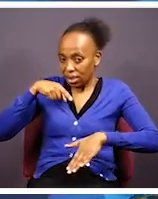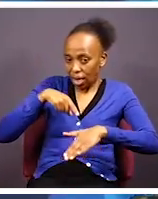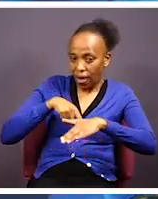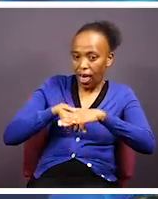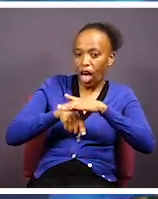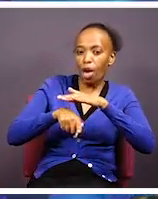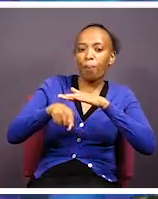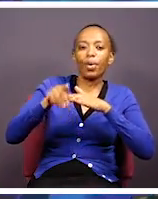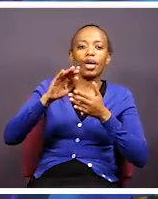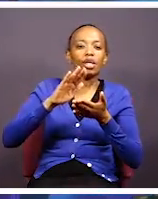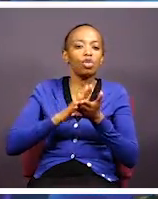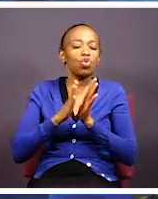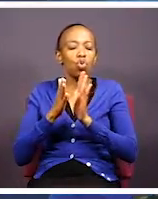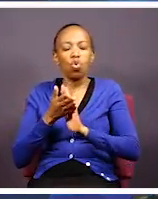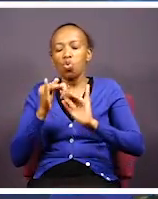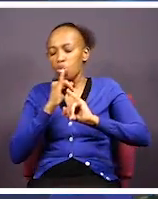is